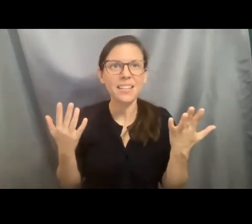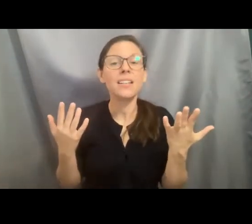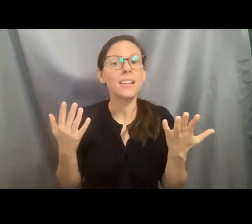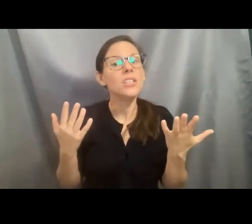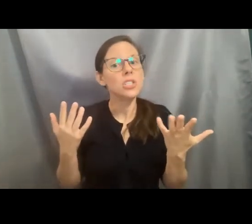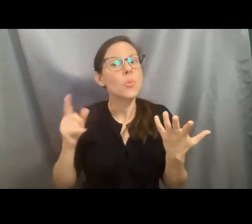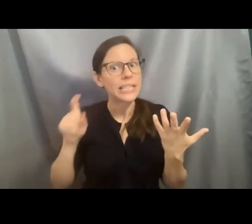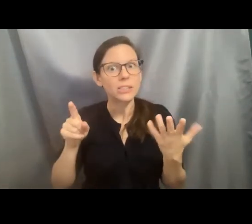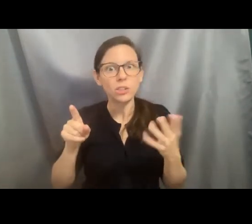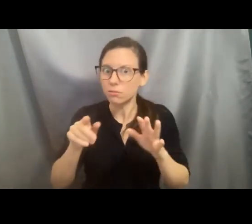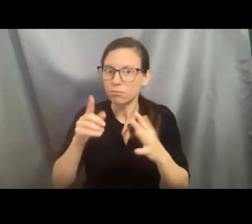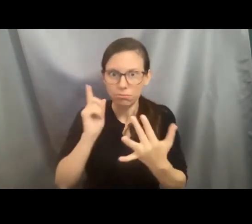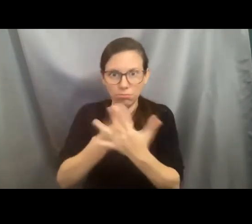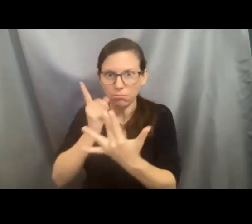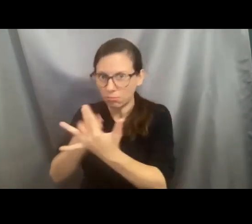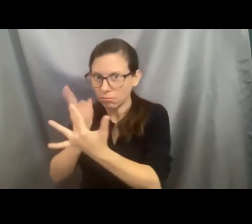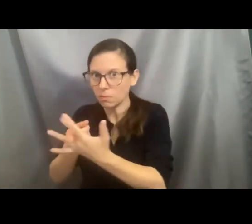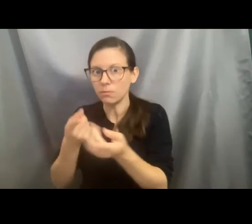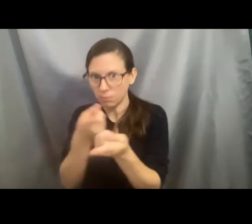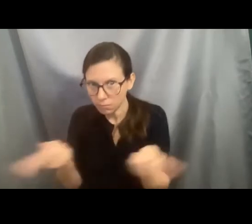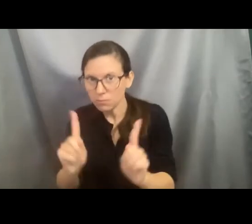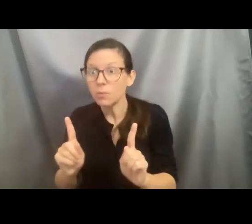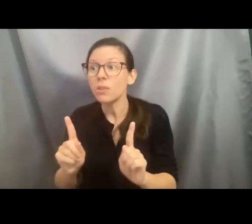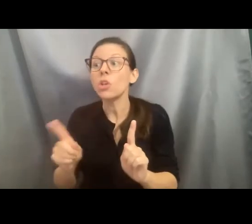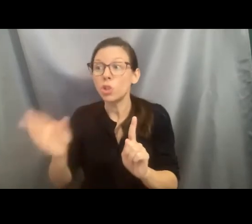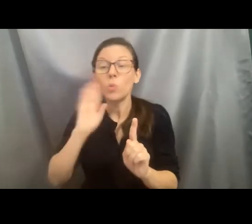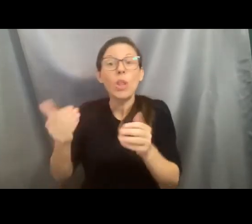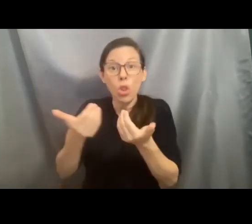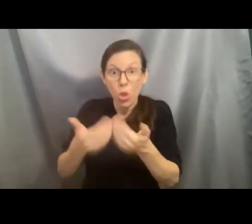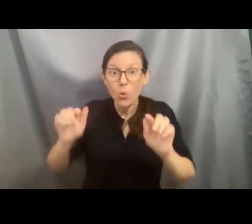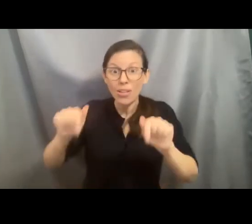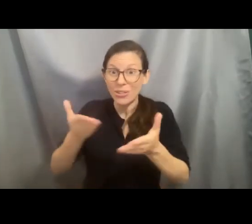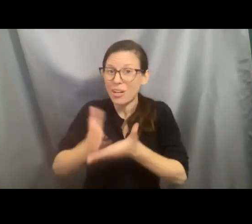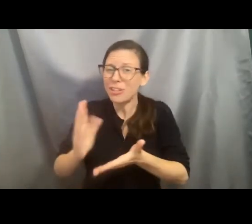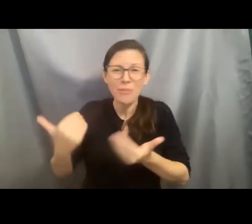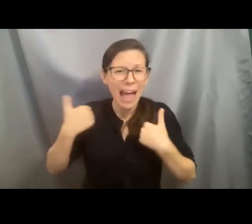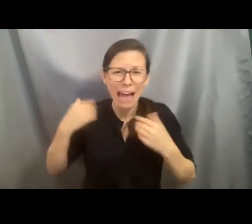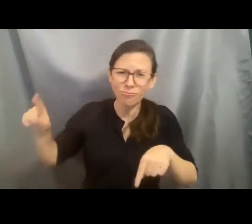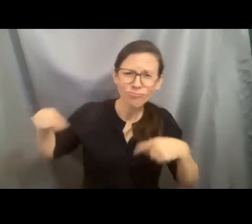that they understand this is something that they are losing that they've always had.